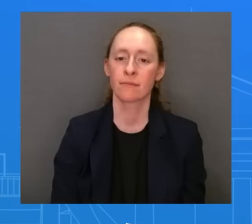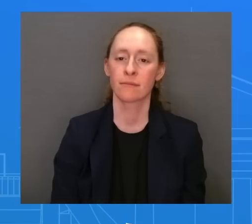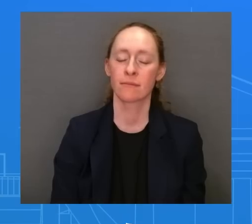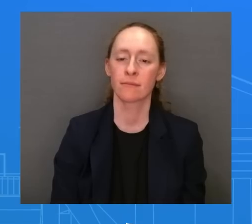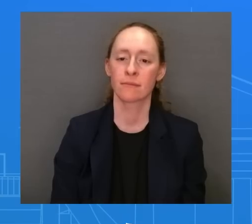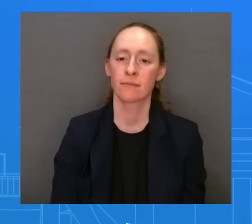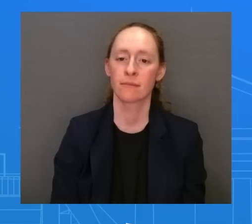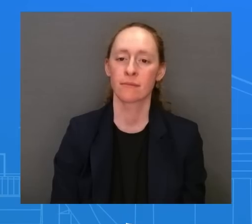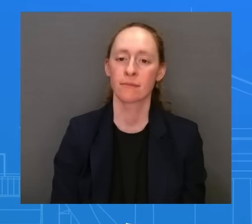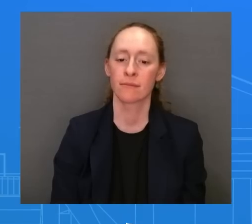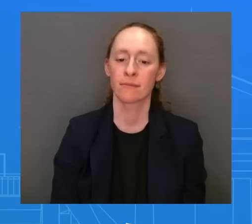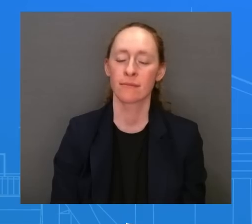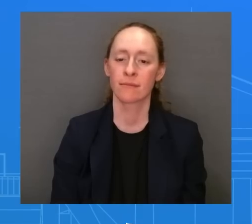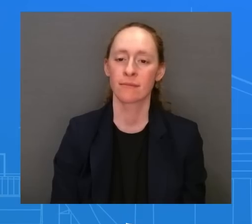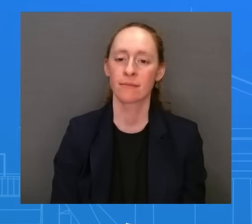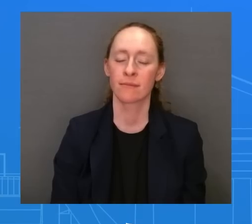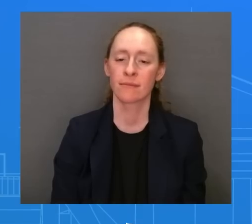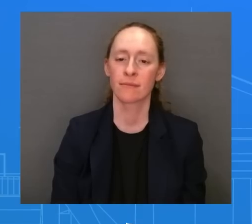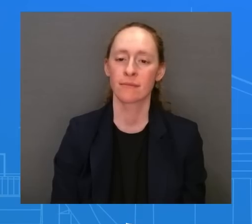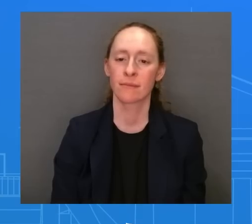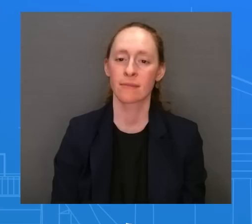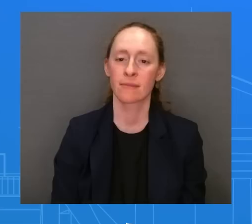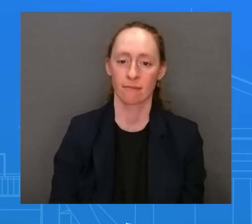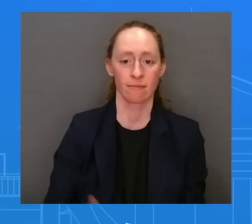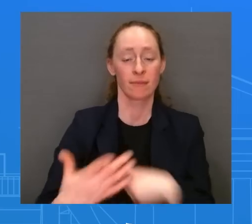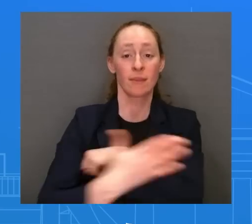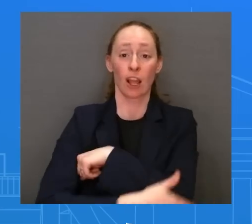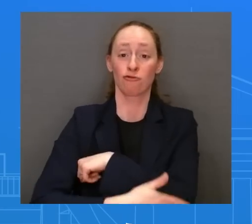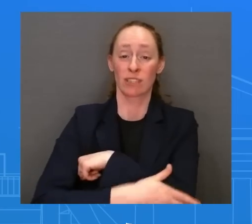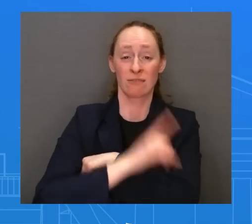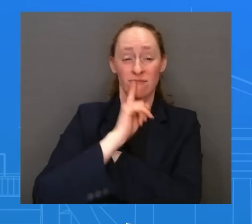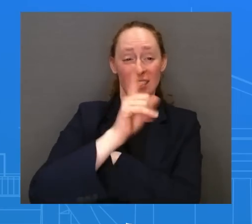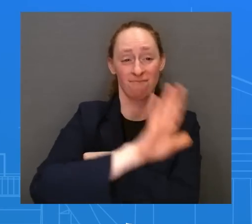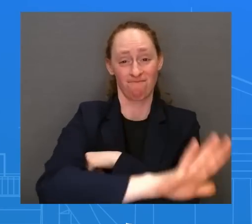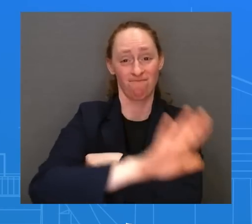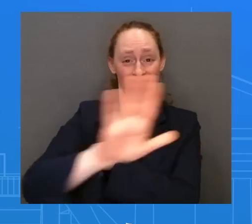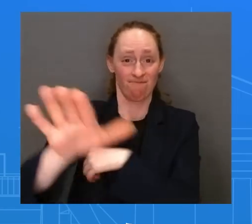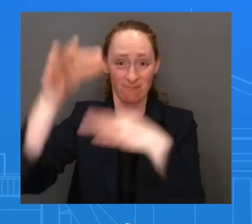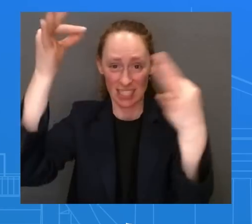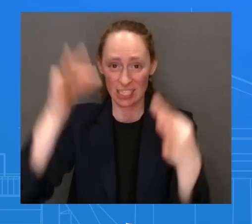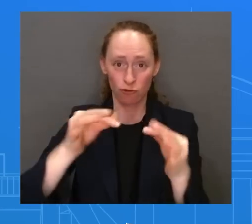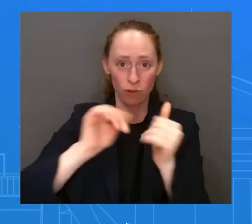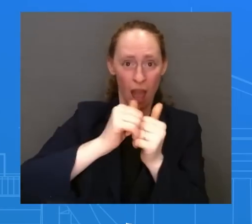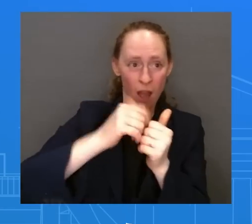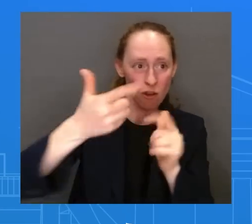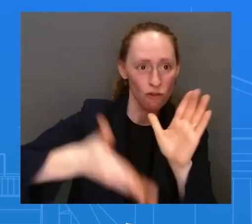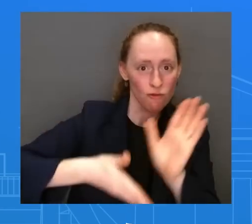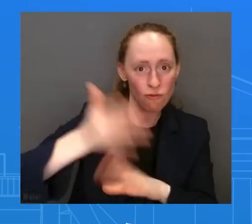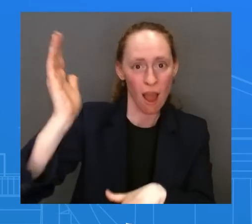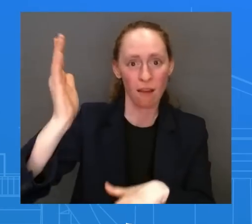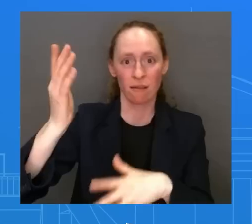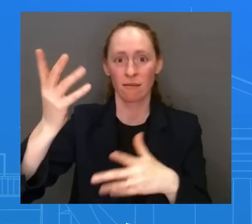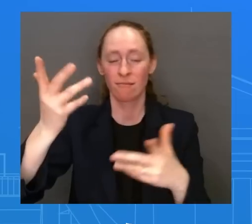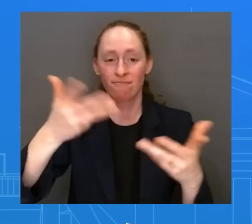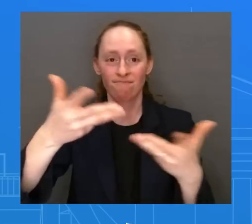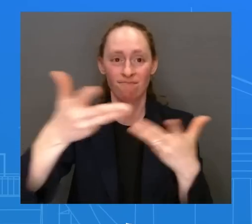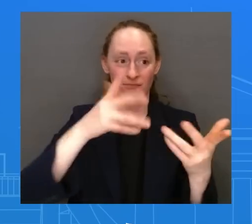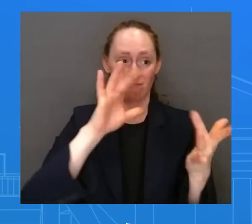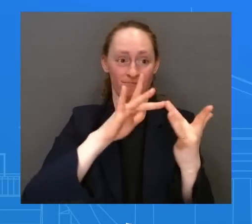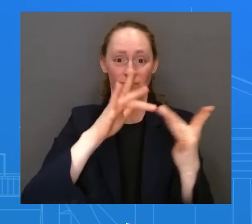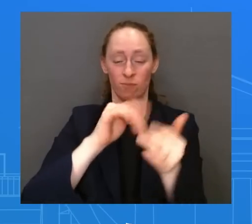how they're going to relate to the Taliban uh we don't we don't recognize them as an official government